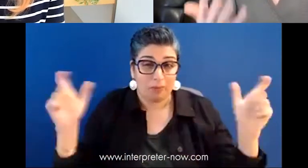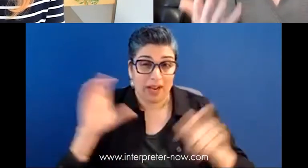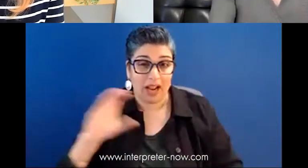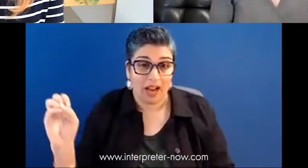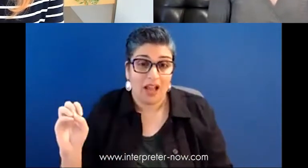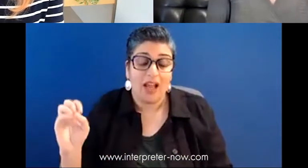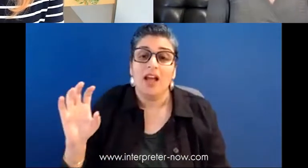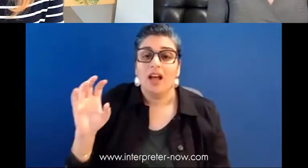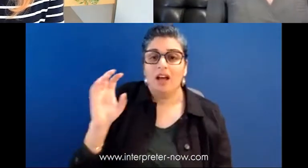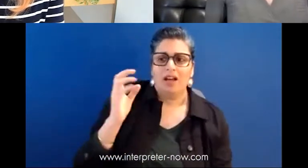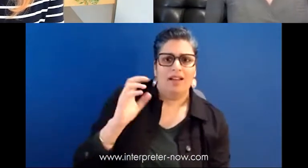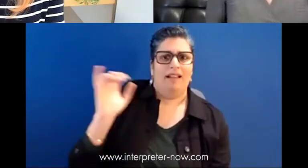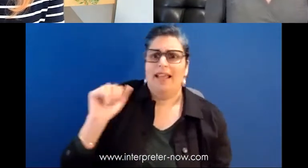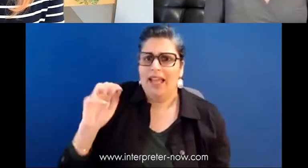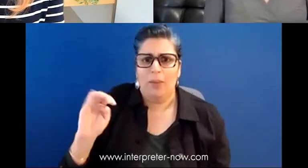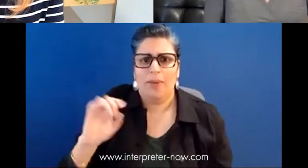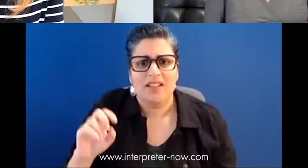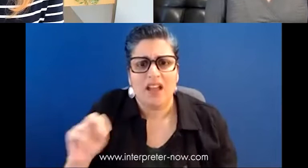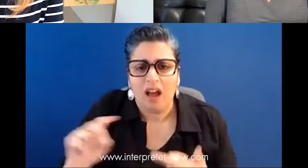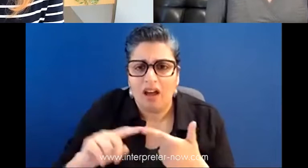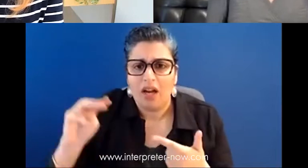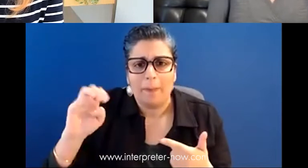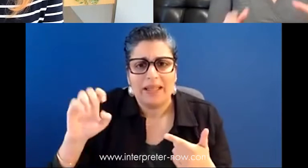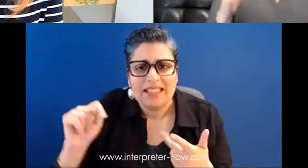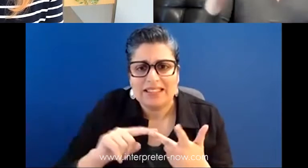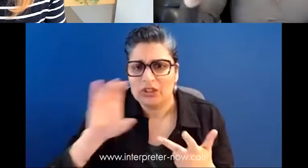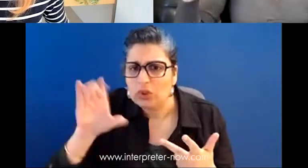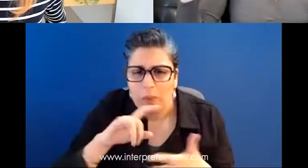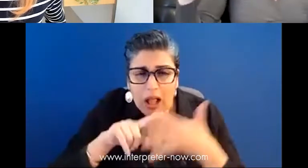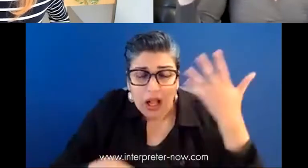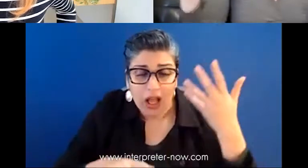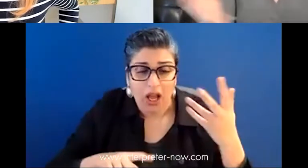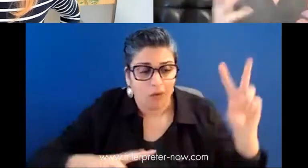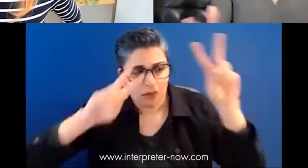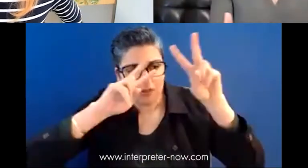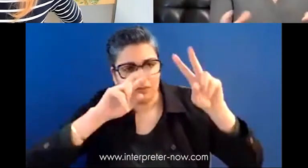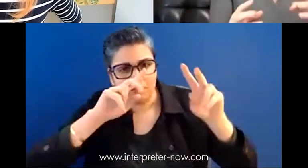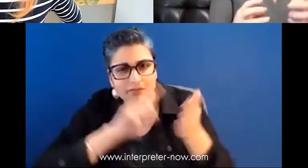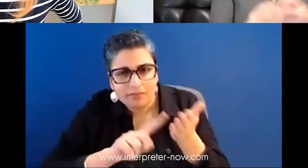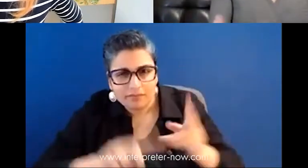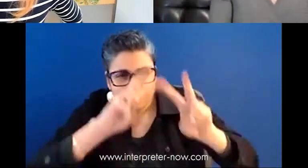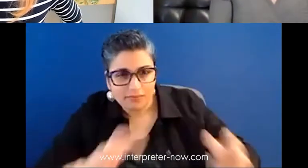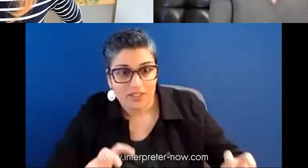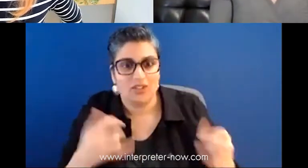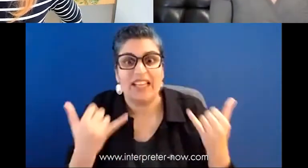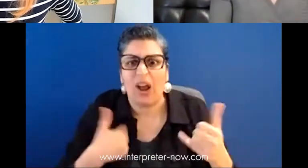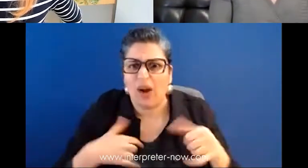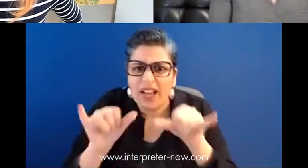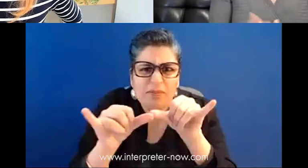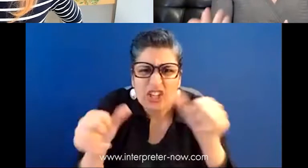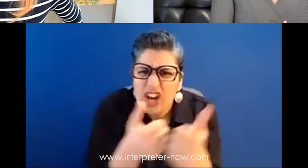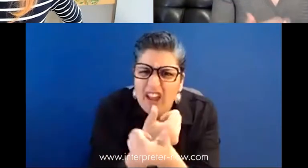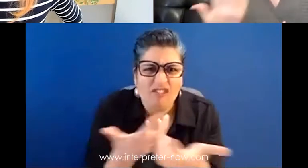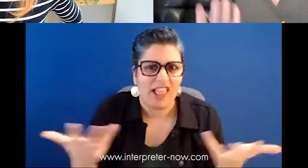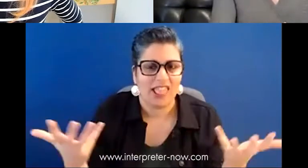WebEx, but I'm sure there were some people still using the old stuff. So I get to measure everything. And